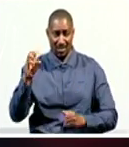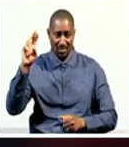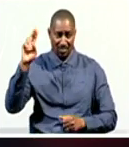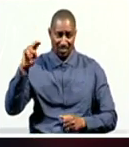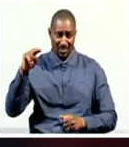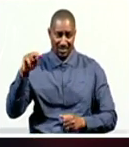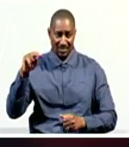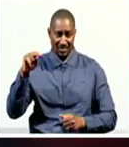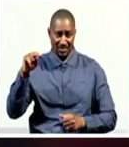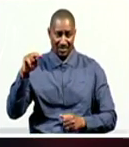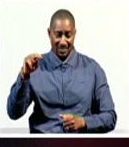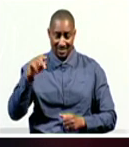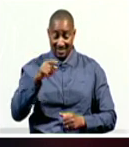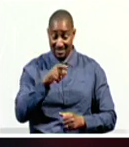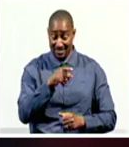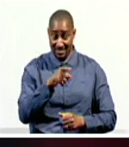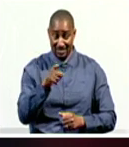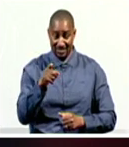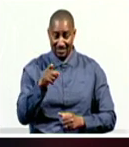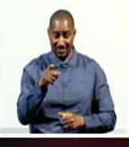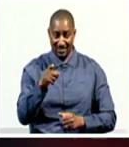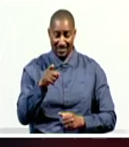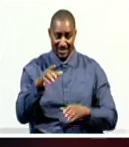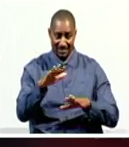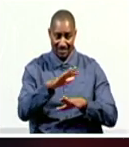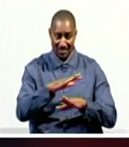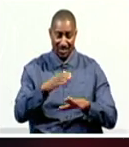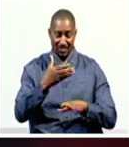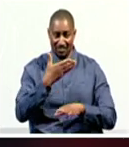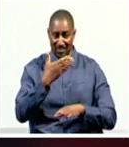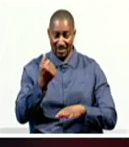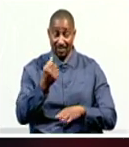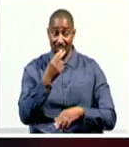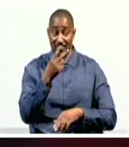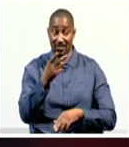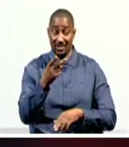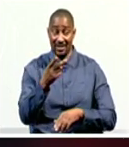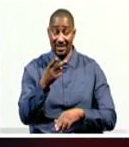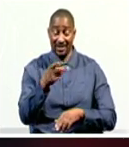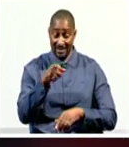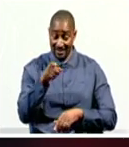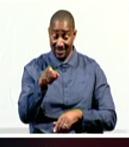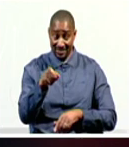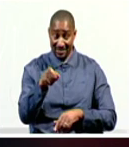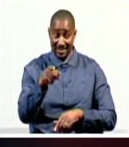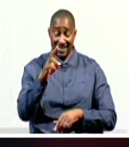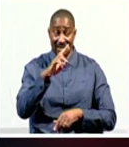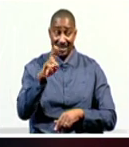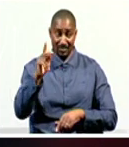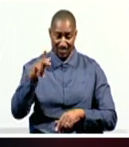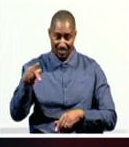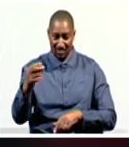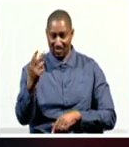an environment better than this, you would really say that HPP2 really brought Namibia much further than it was a few years